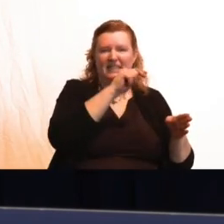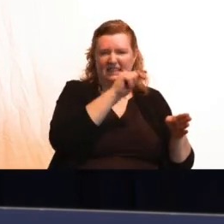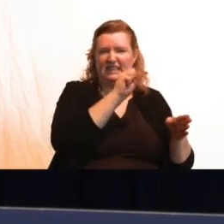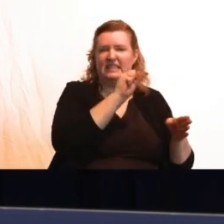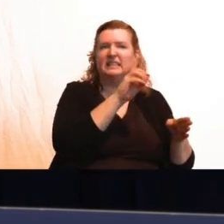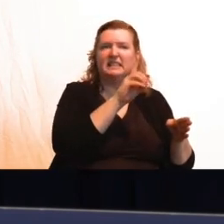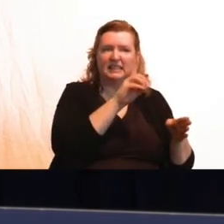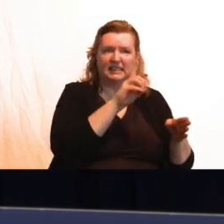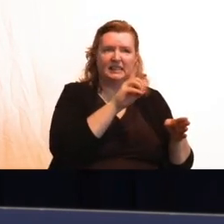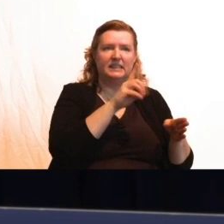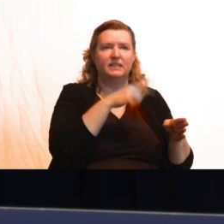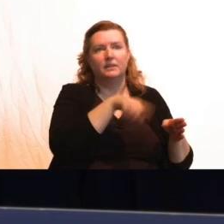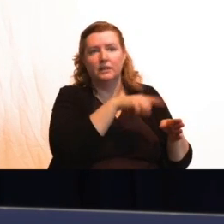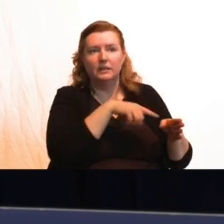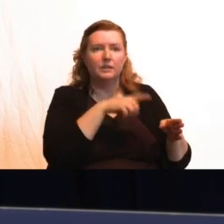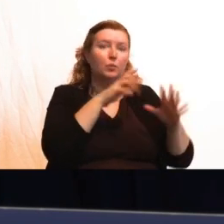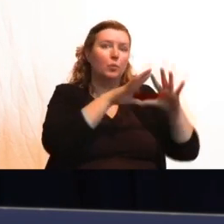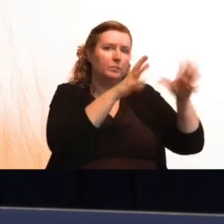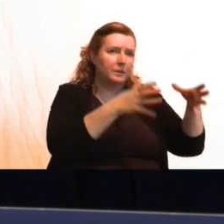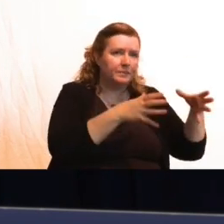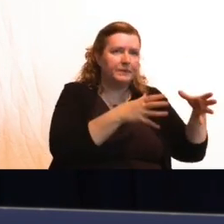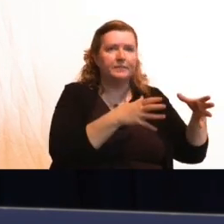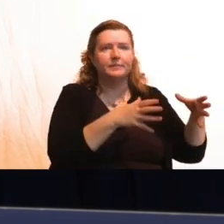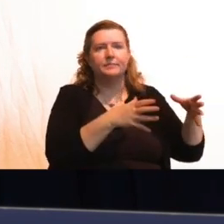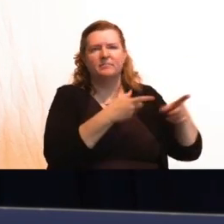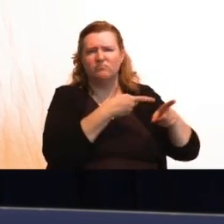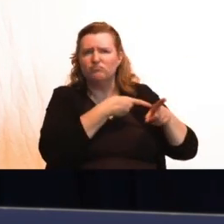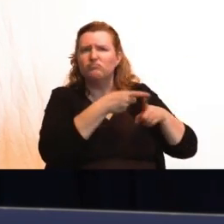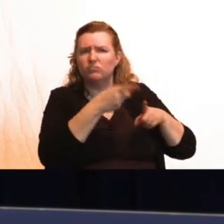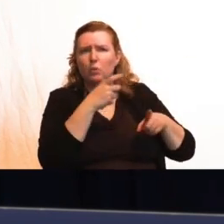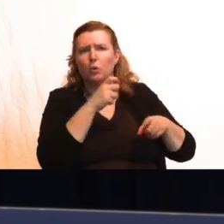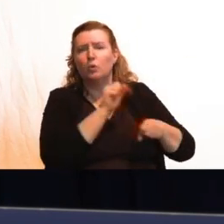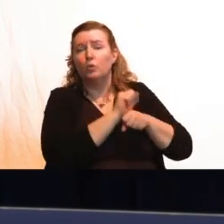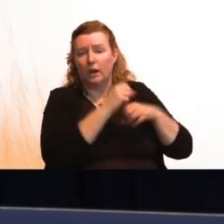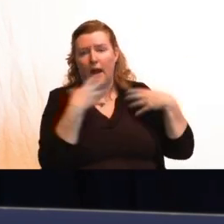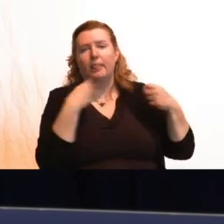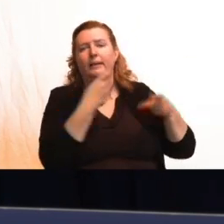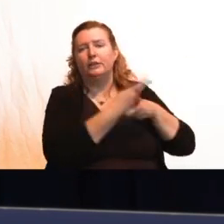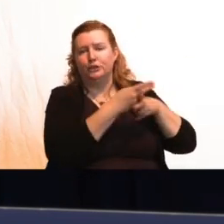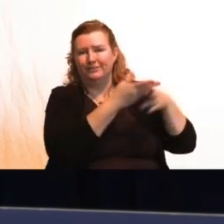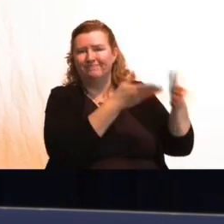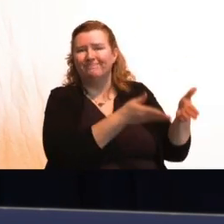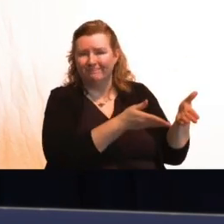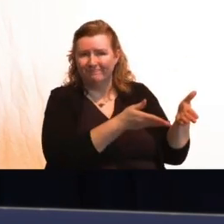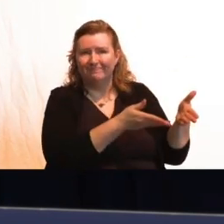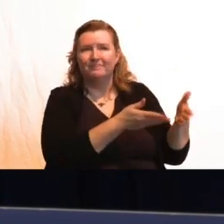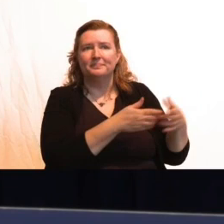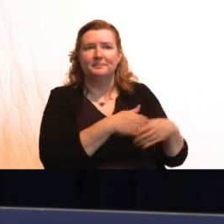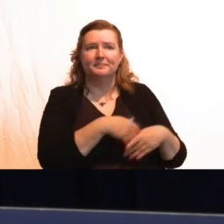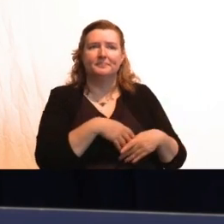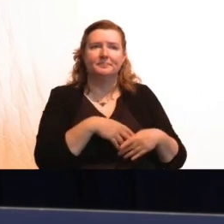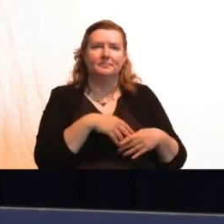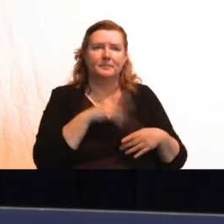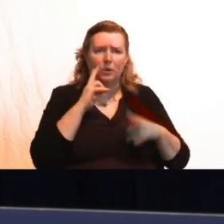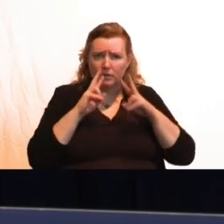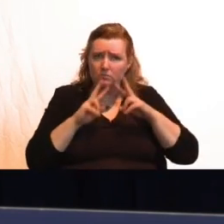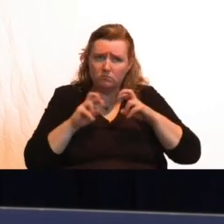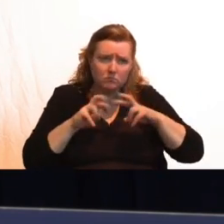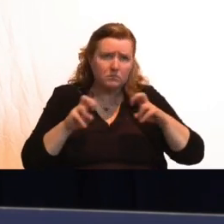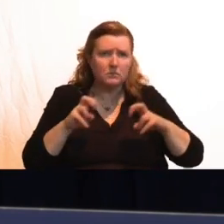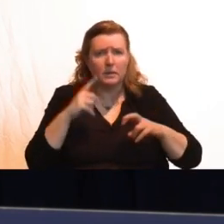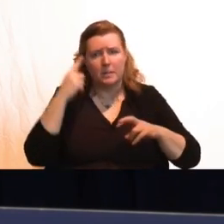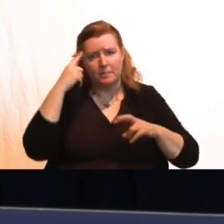mental health and wellness of all New Jerseyans, especially our children. We must continue to promote public awareness